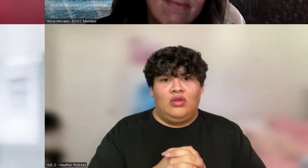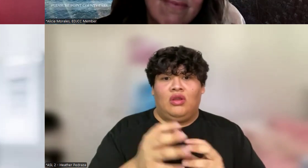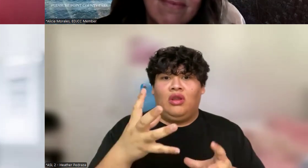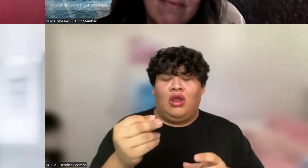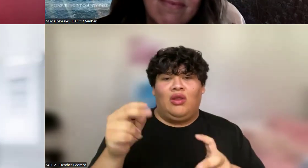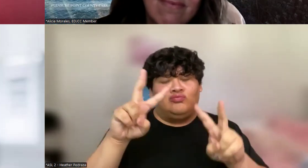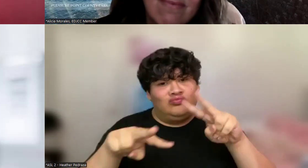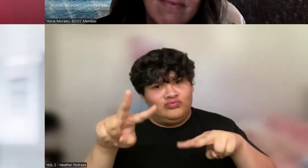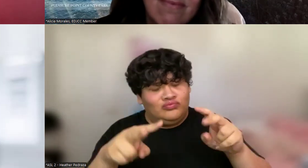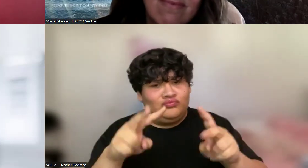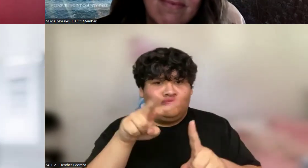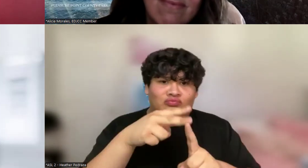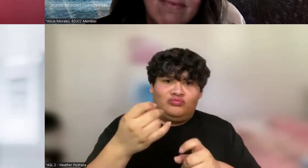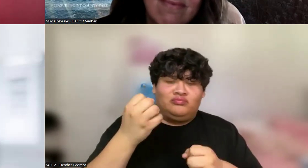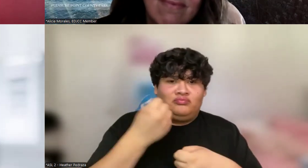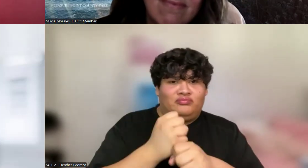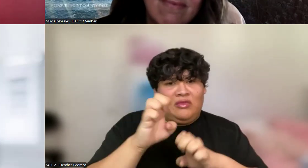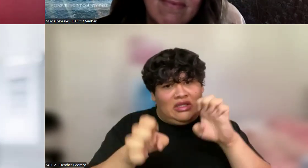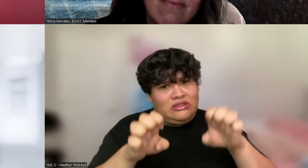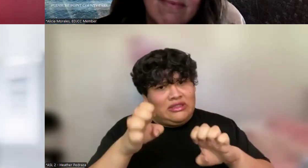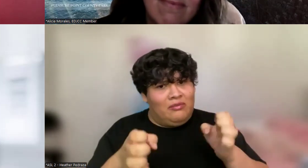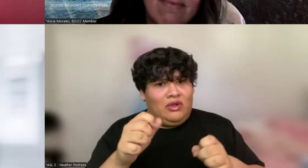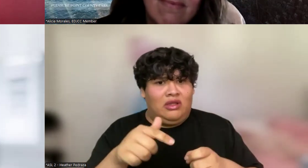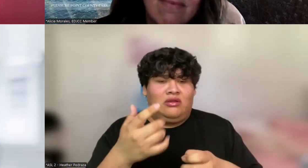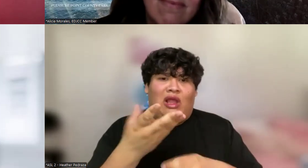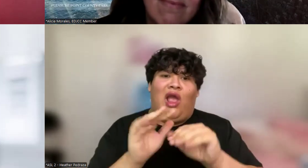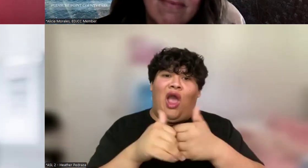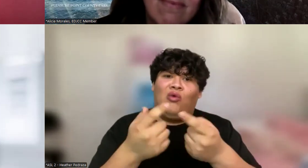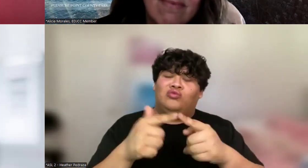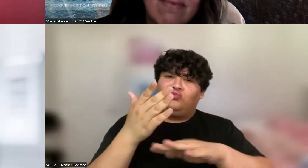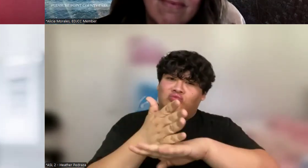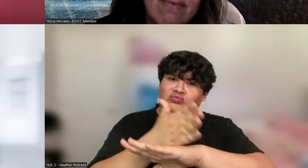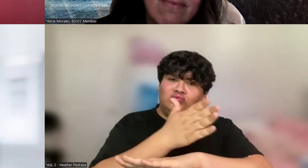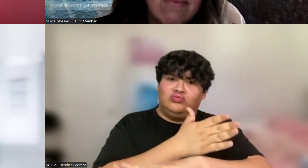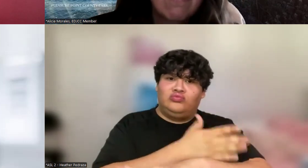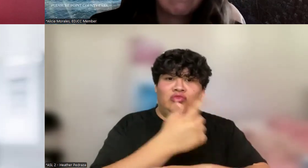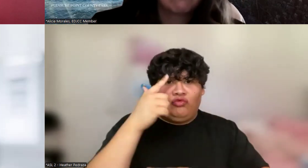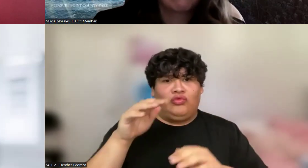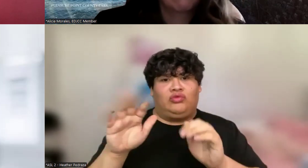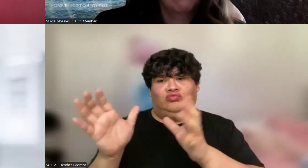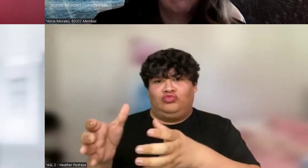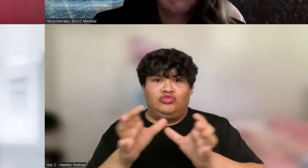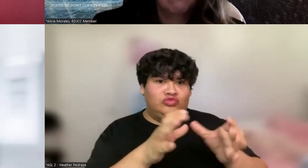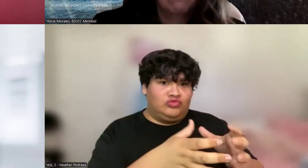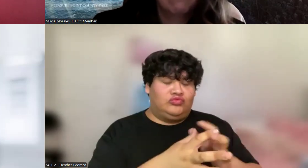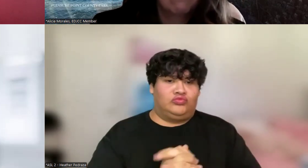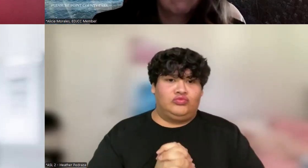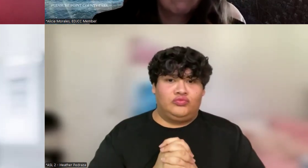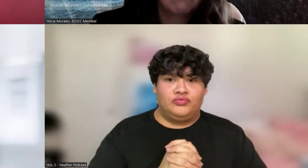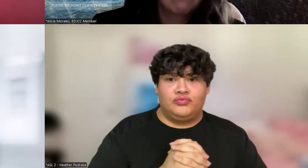these models can help us identify strategies that can improve clarity for reporting parties and strengthen coordination among